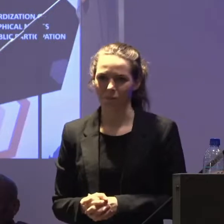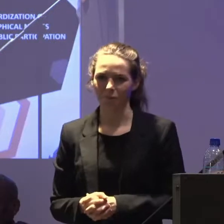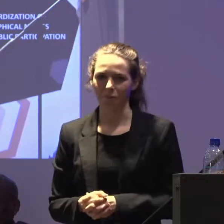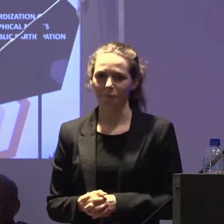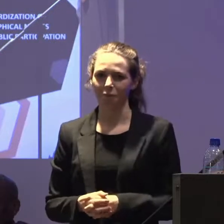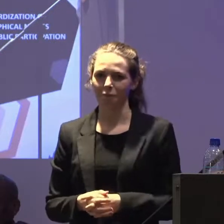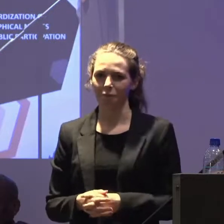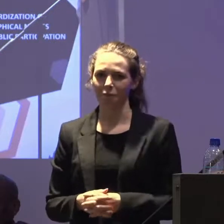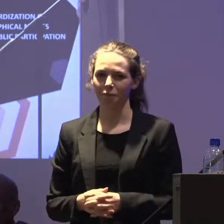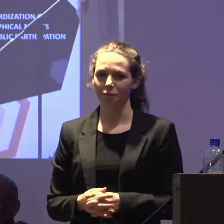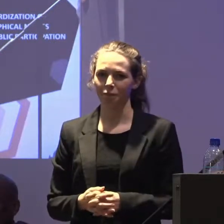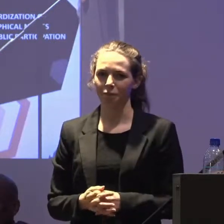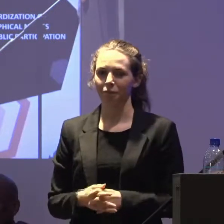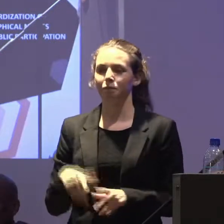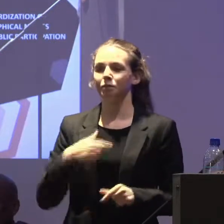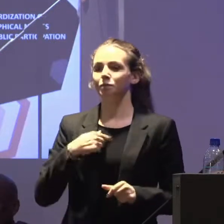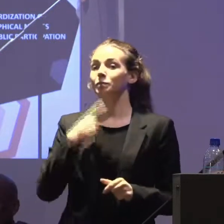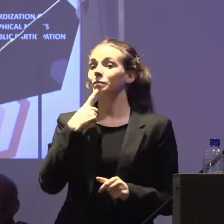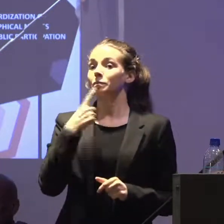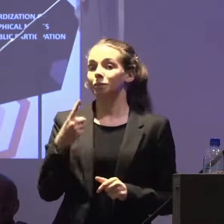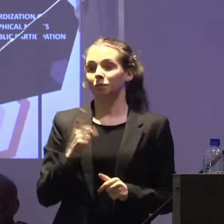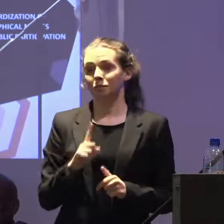So I'm saying,